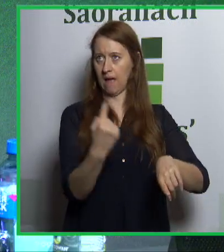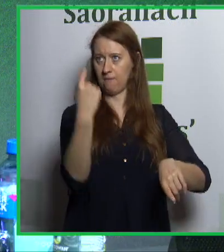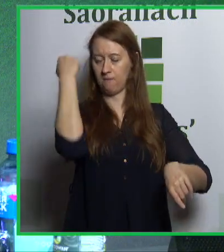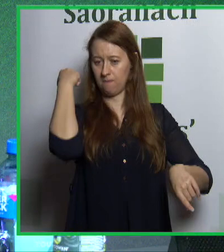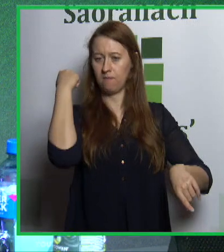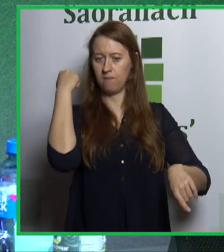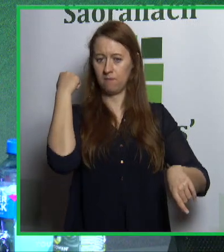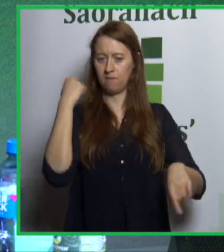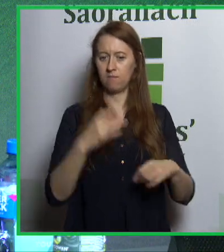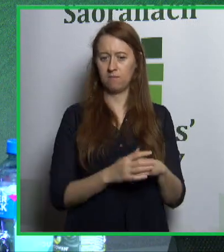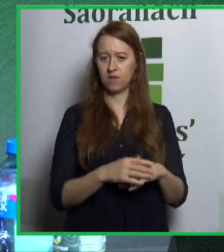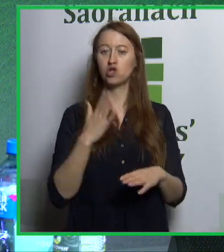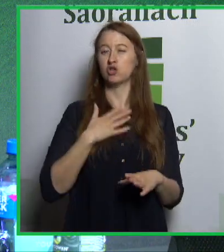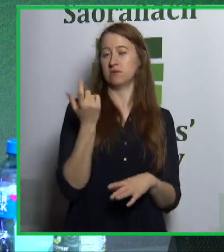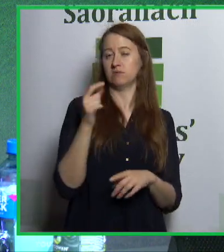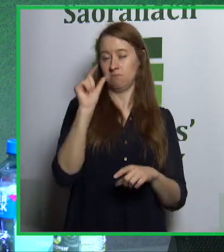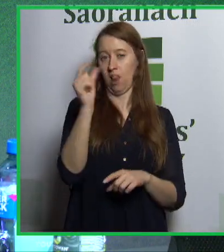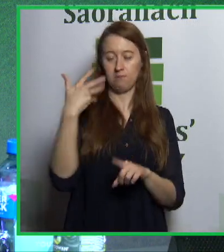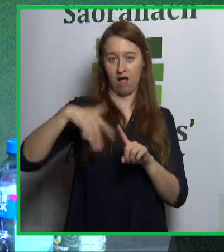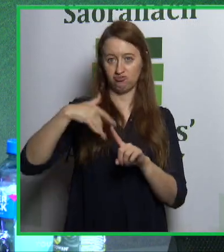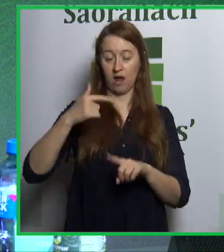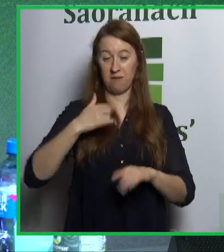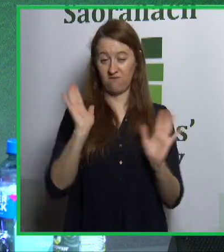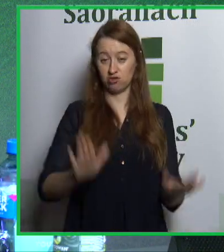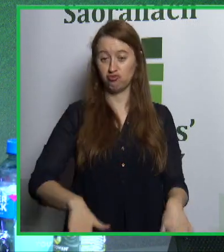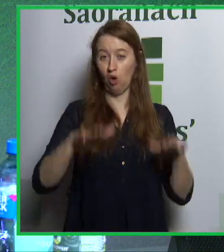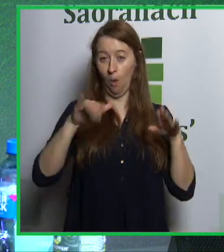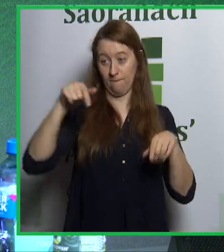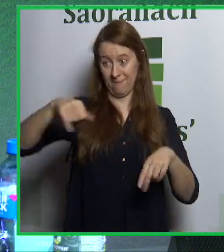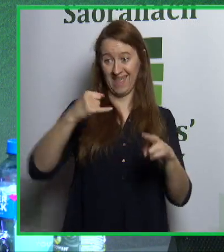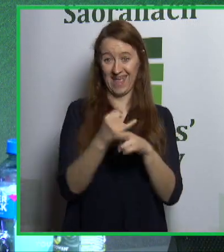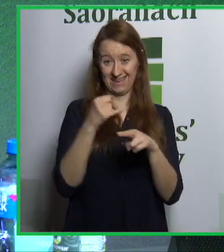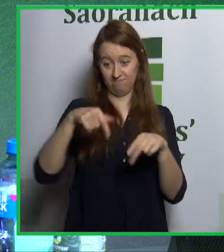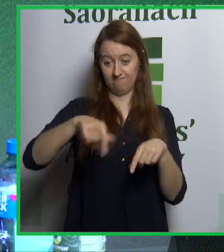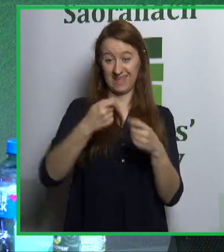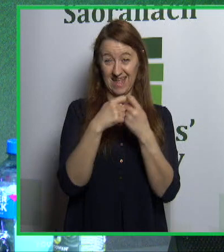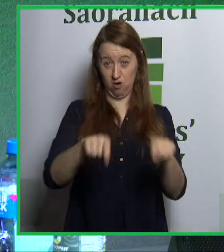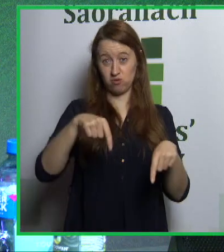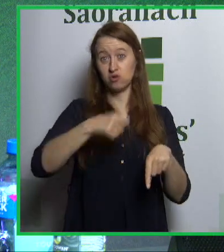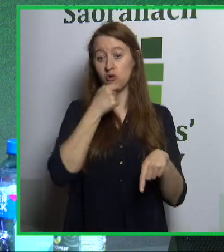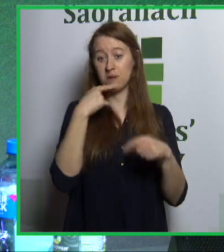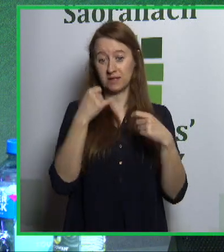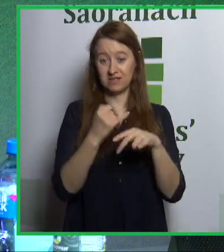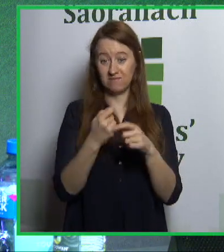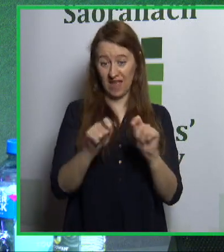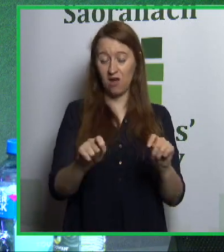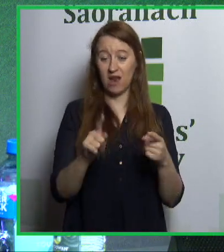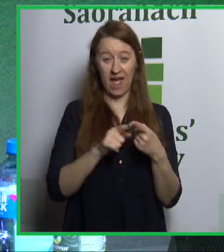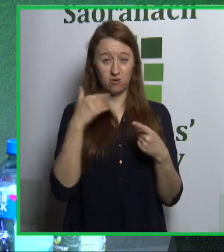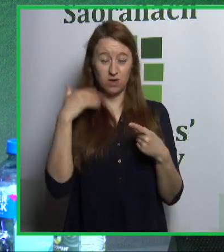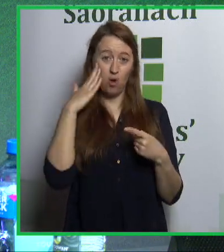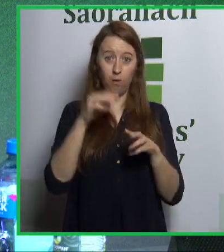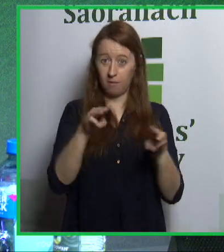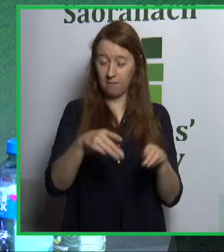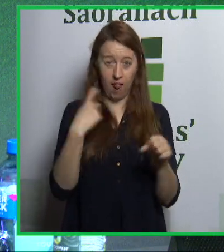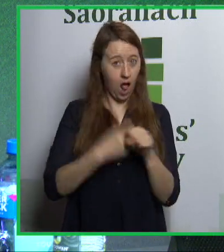I'll give a bit of background. I grew up in the inner city, and I suppose my mother and father were hard-working people, you know, whether I felt